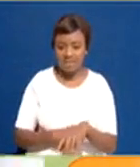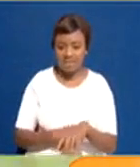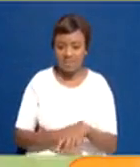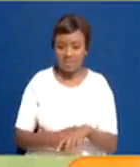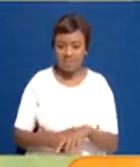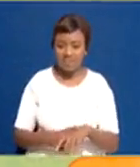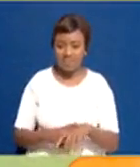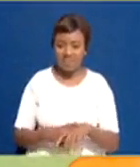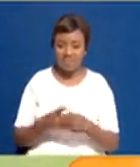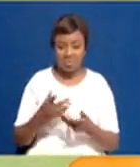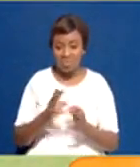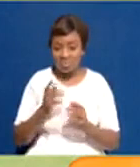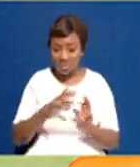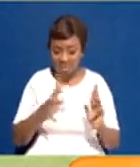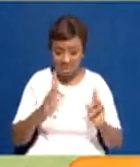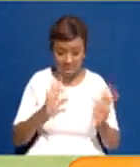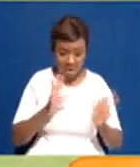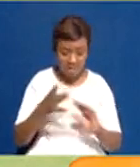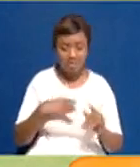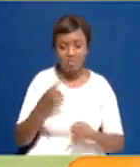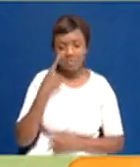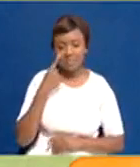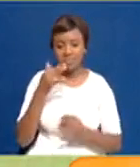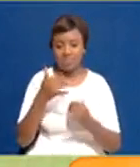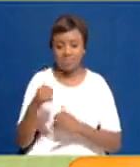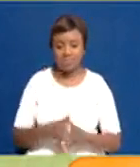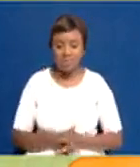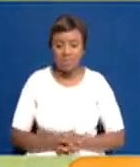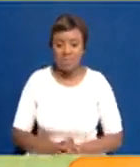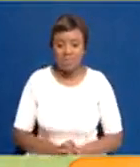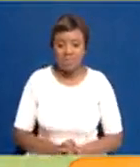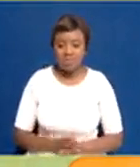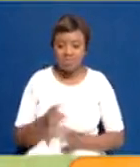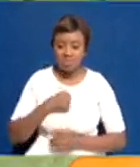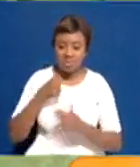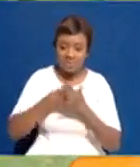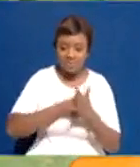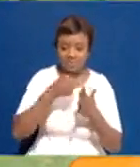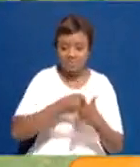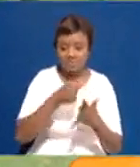train ndo tutacheza. And like venye naona taken call bench na tupush pia sisi tunasukuma